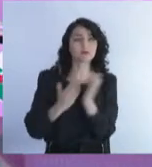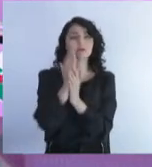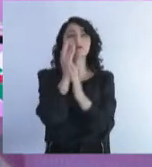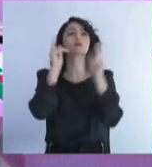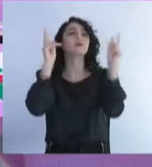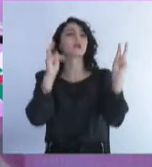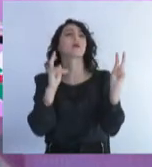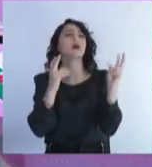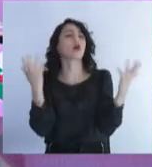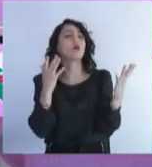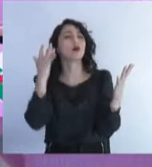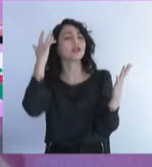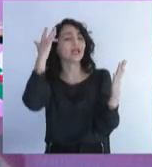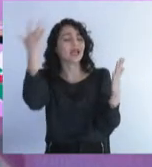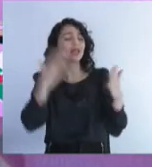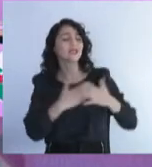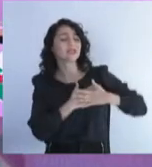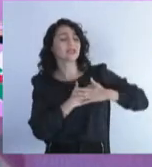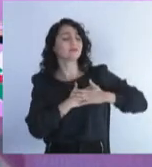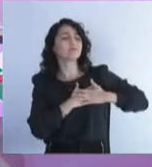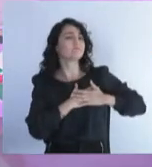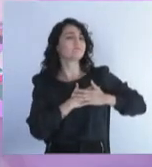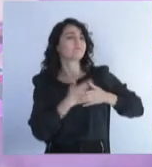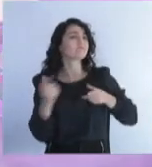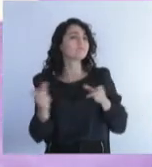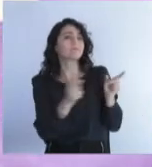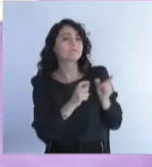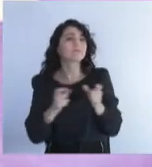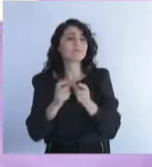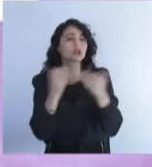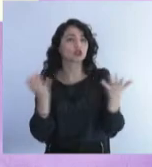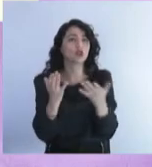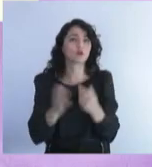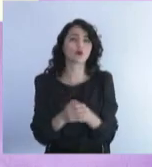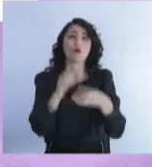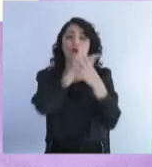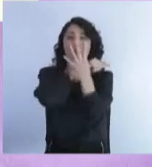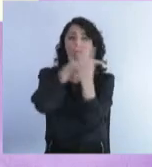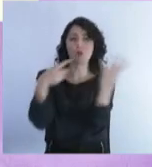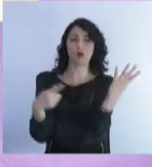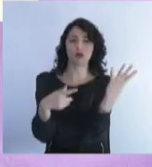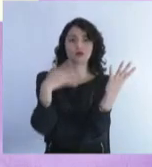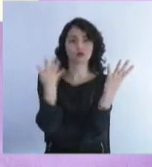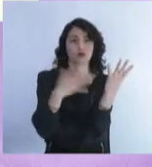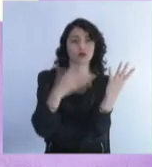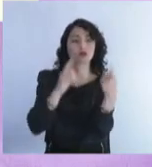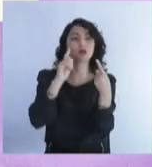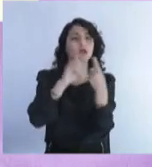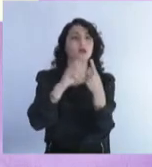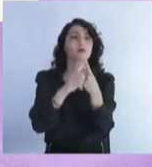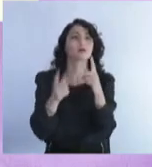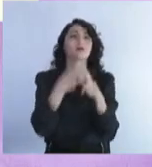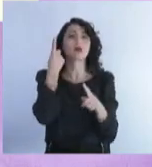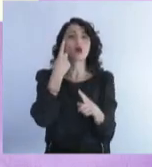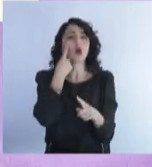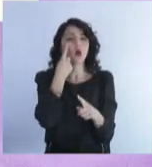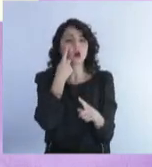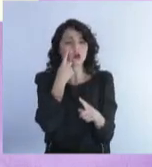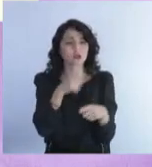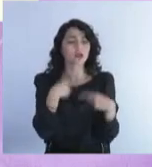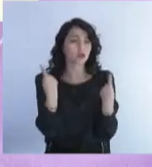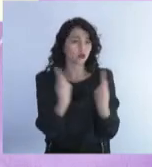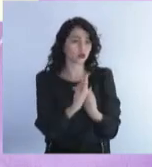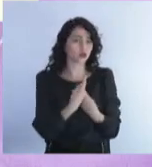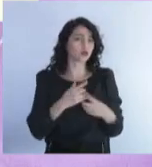of emotional intelligence. There are four parts. The first part is self-awareness, knowing what we're feeling, why